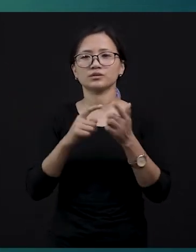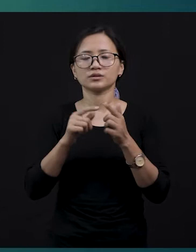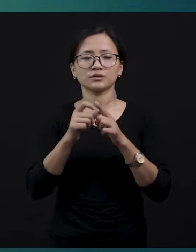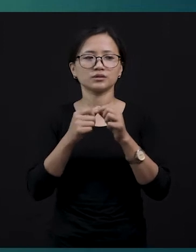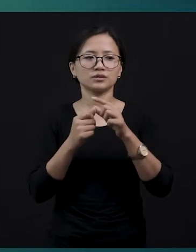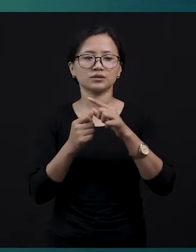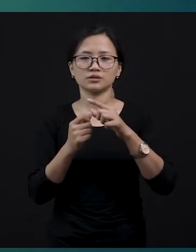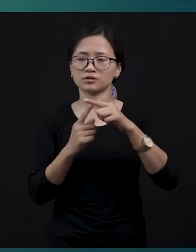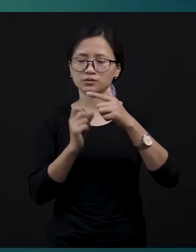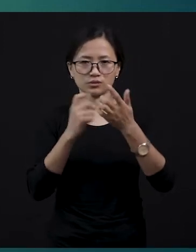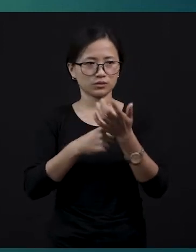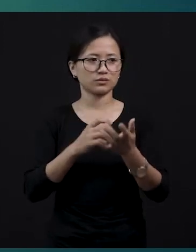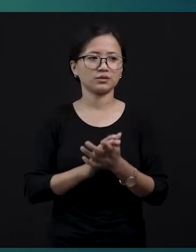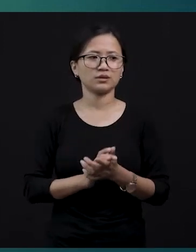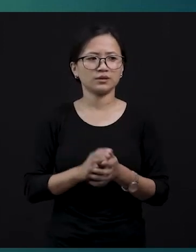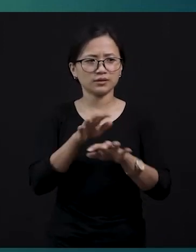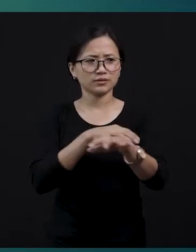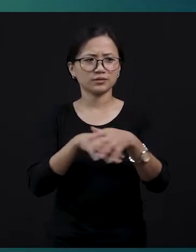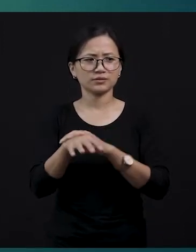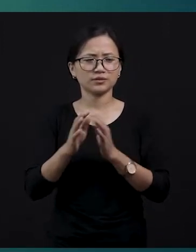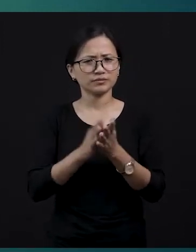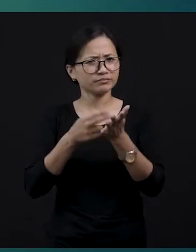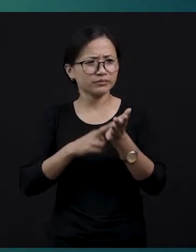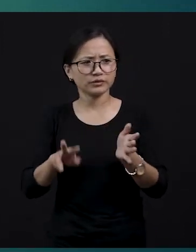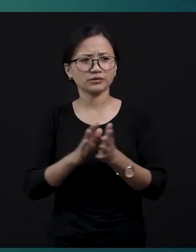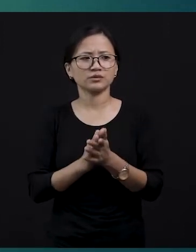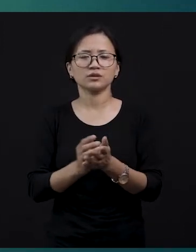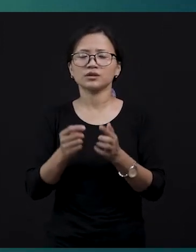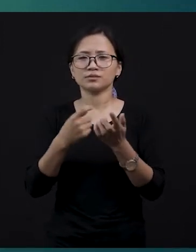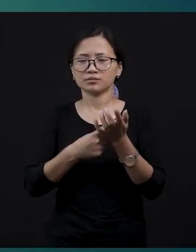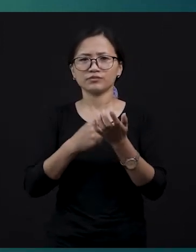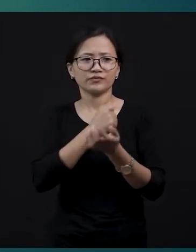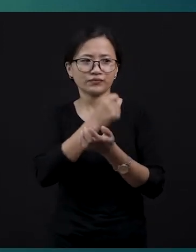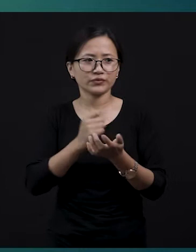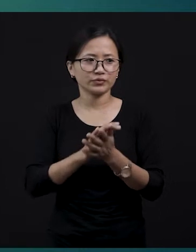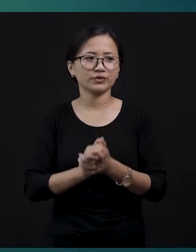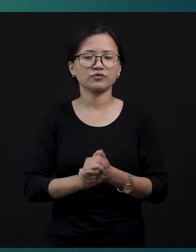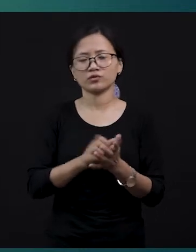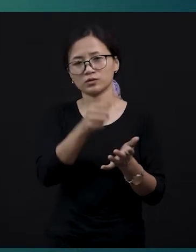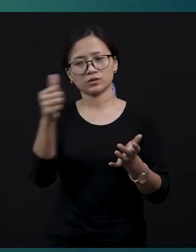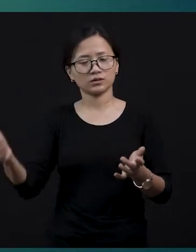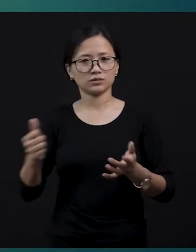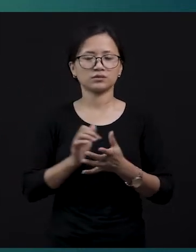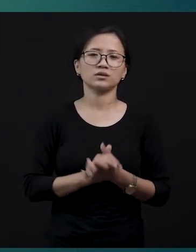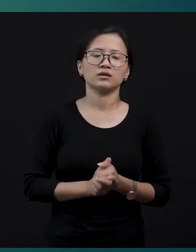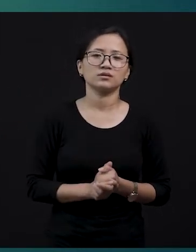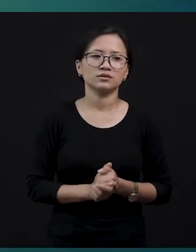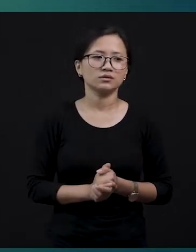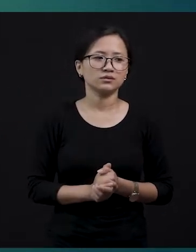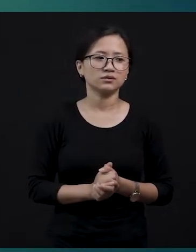an animal naturally preying on others. Predator, an animal naturally preying on